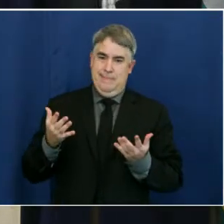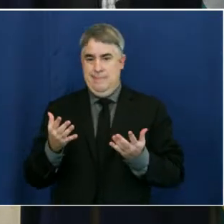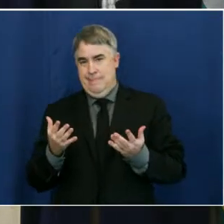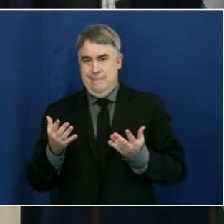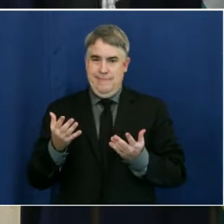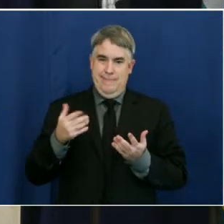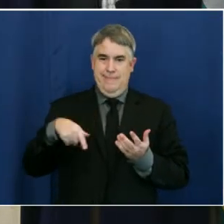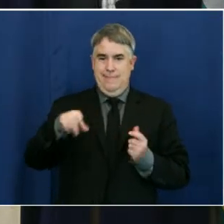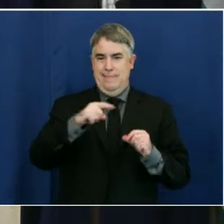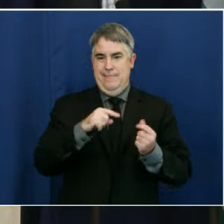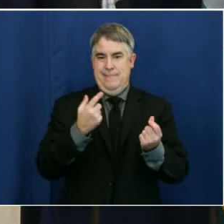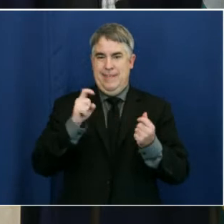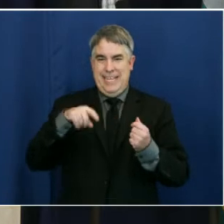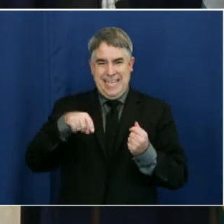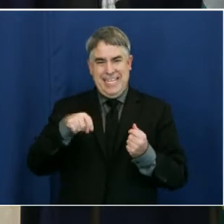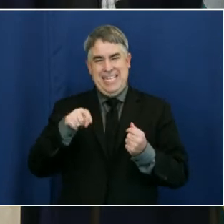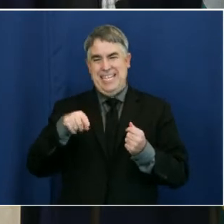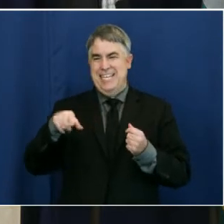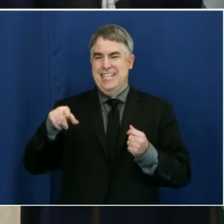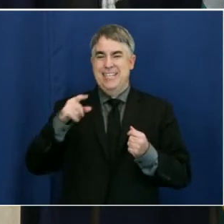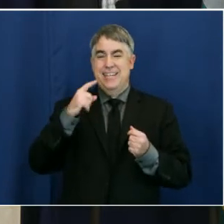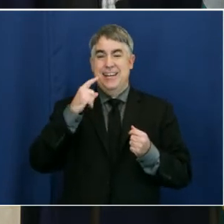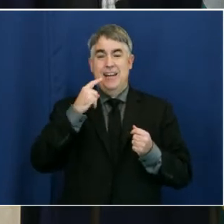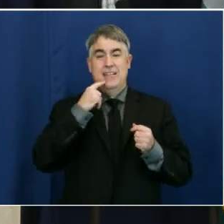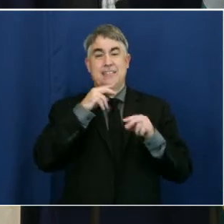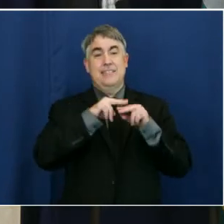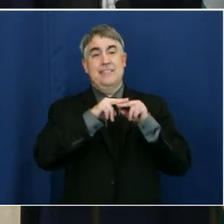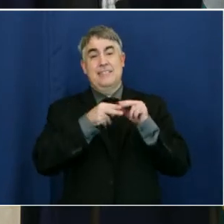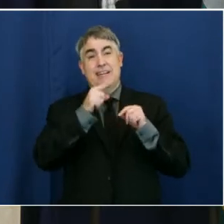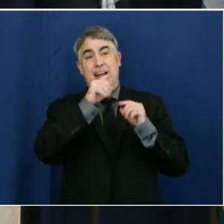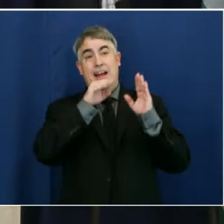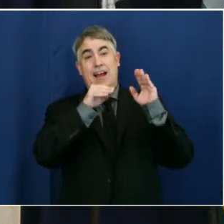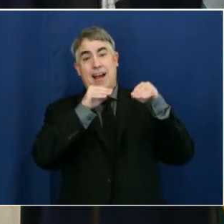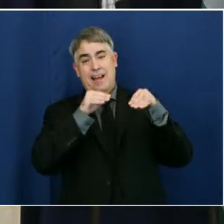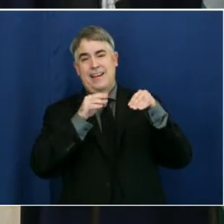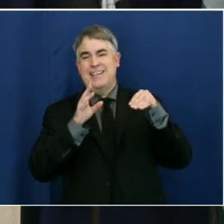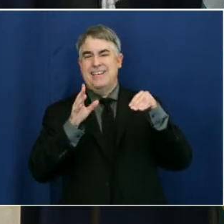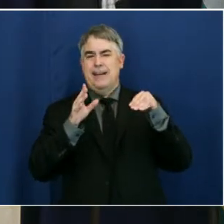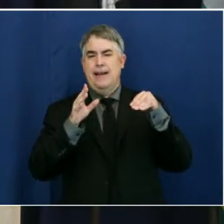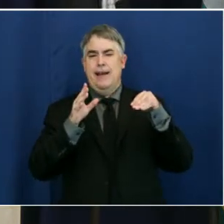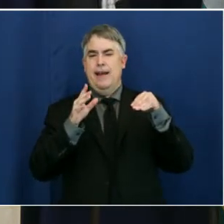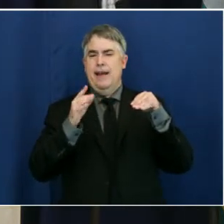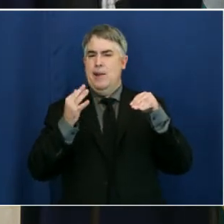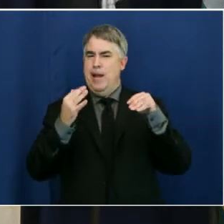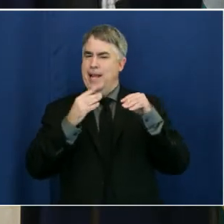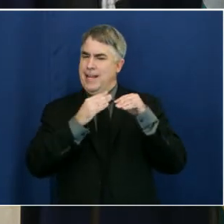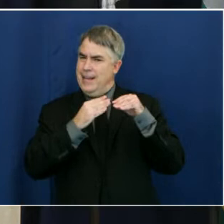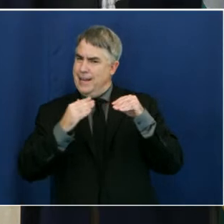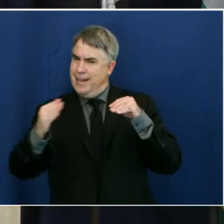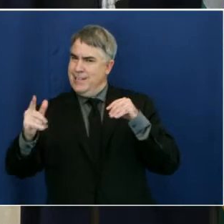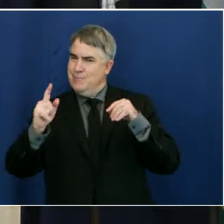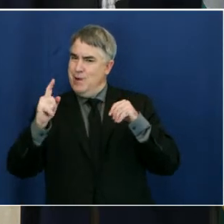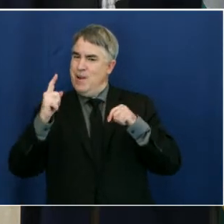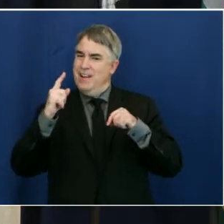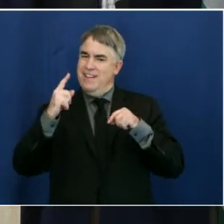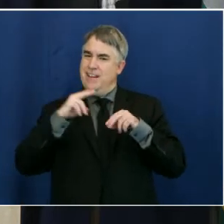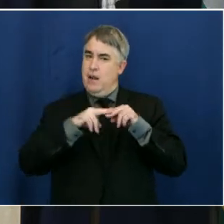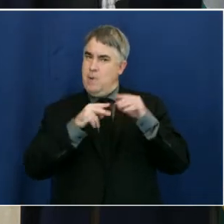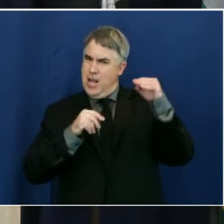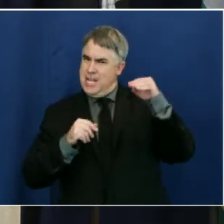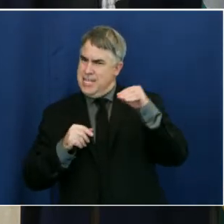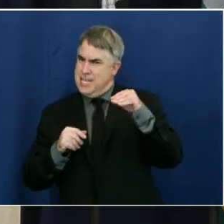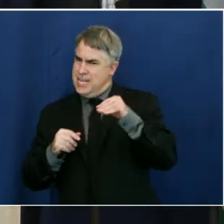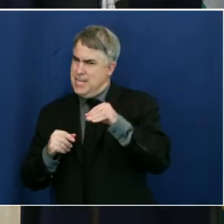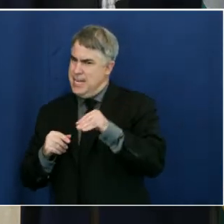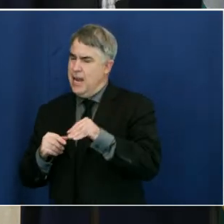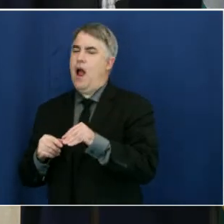but we need a longer trend. So we will cautiously watch those numbers and continue